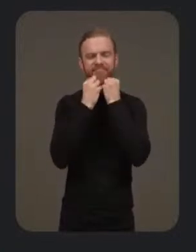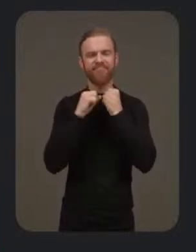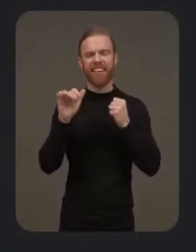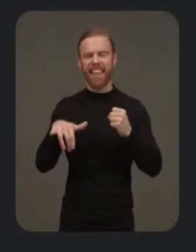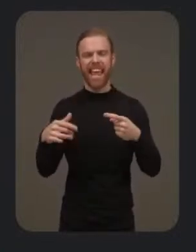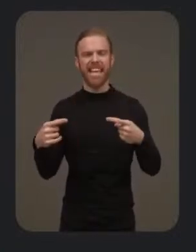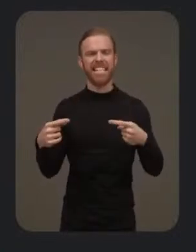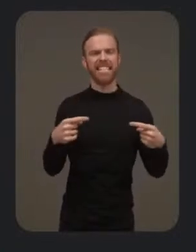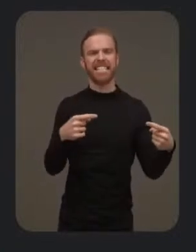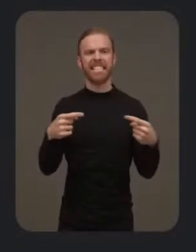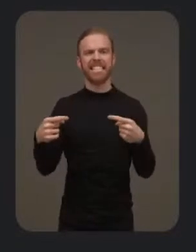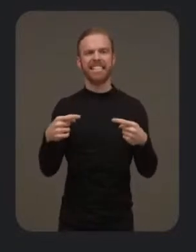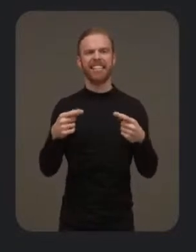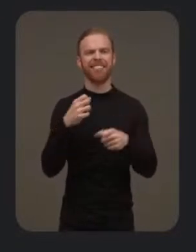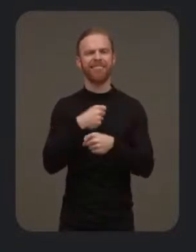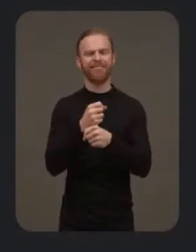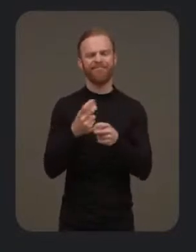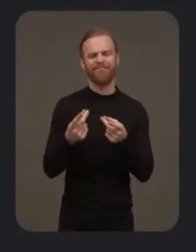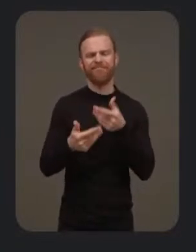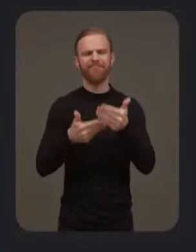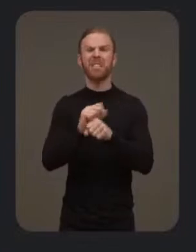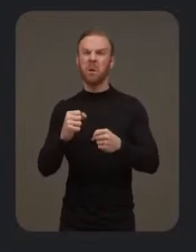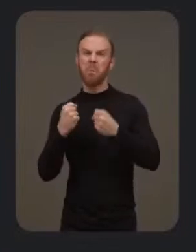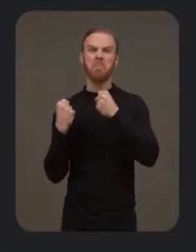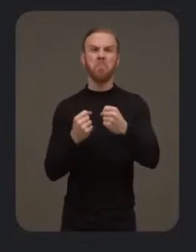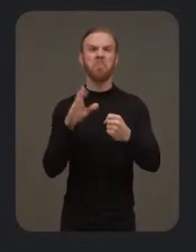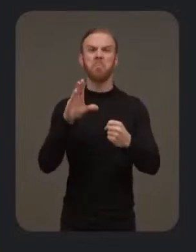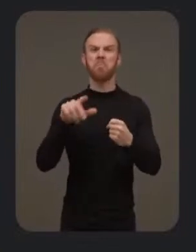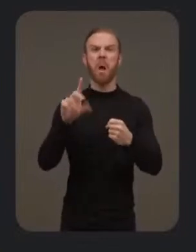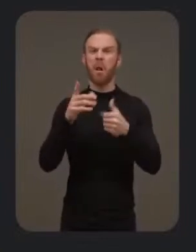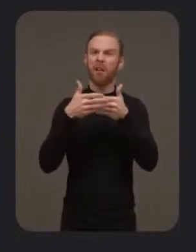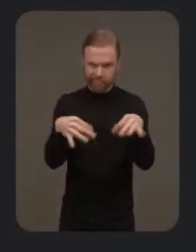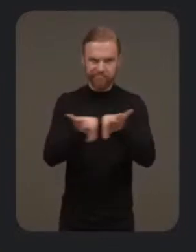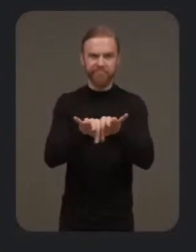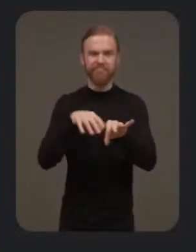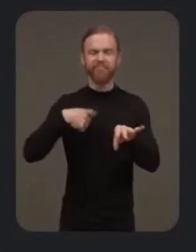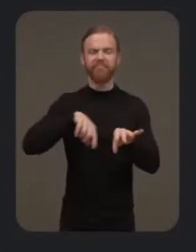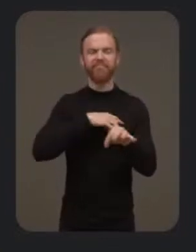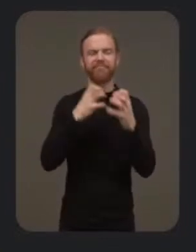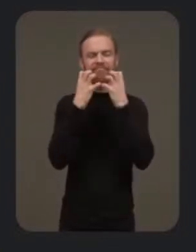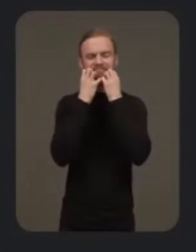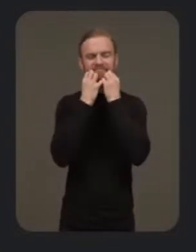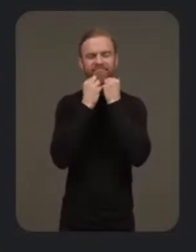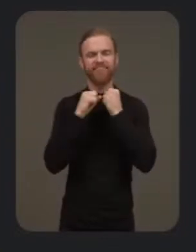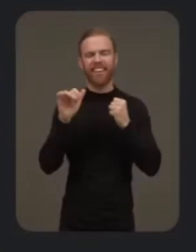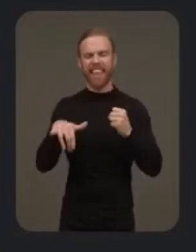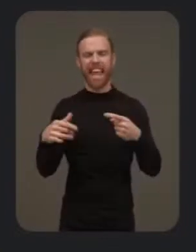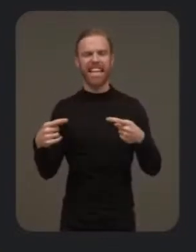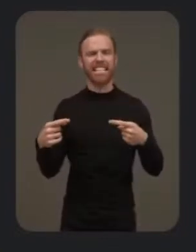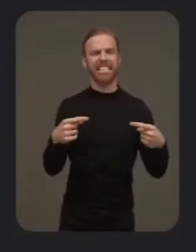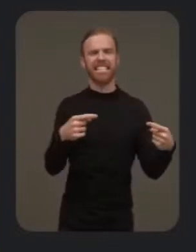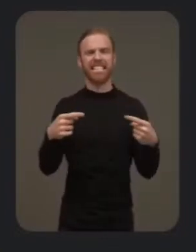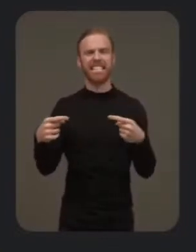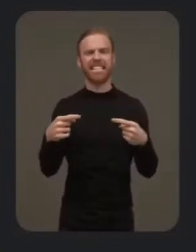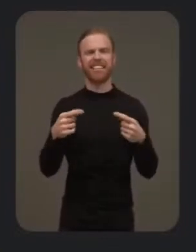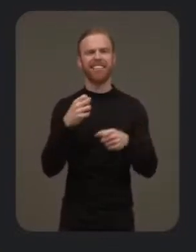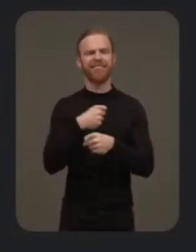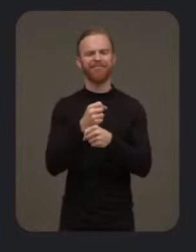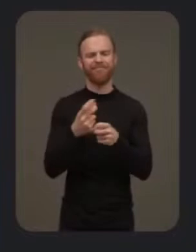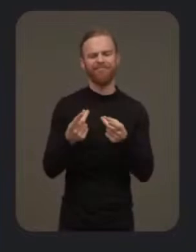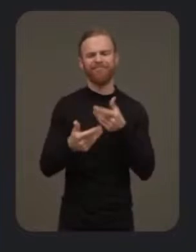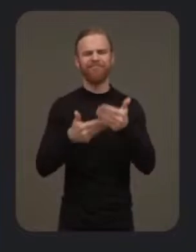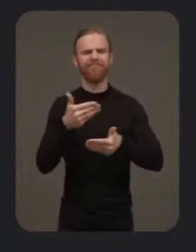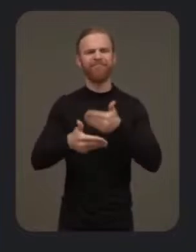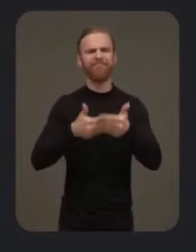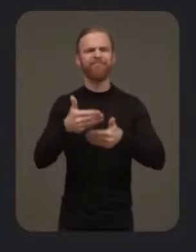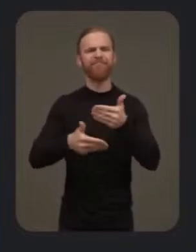tension productively. The only way is to be responsible, embrace that tension productively. The